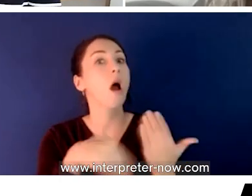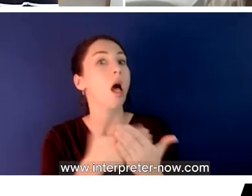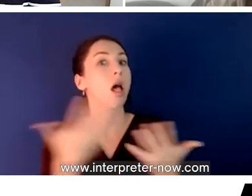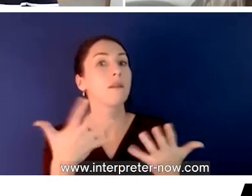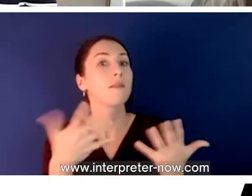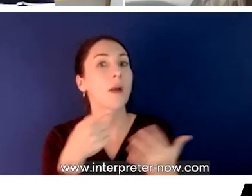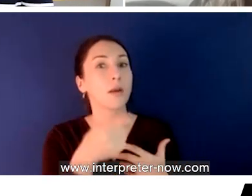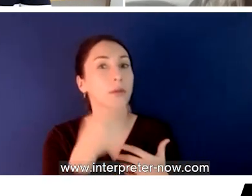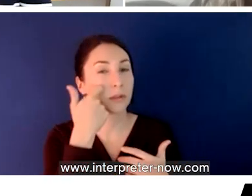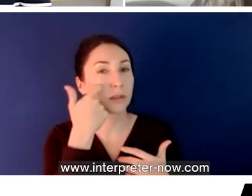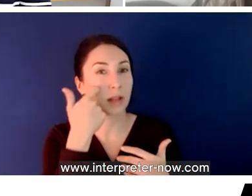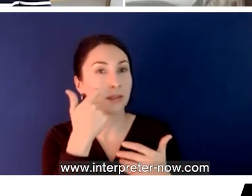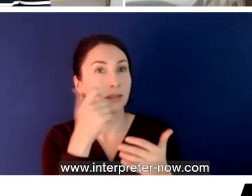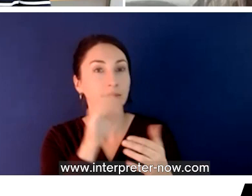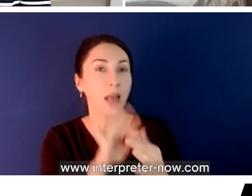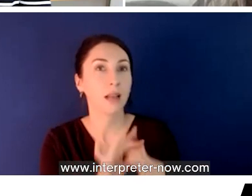just said, I think